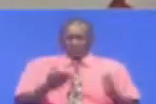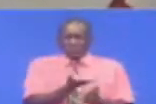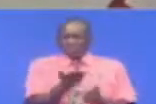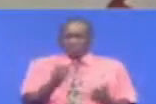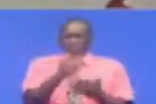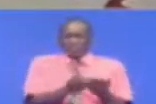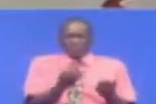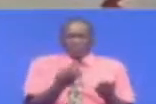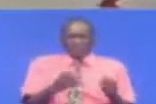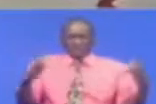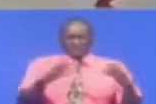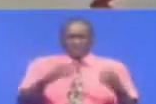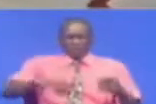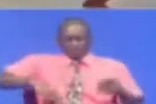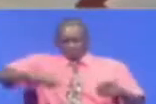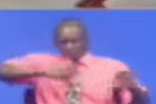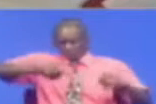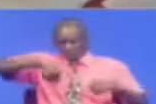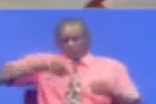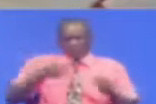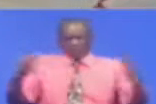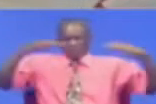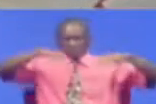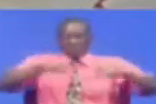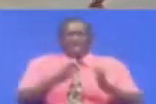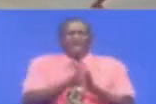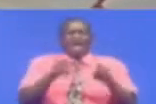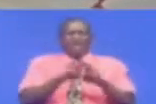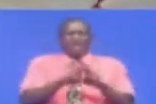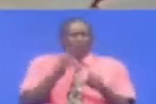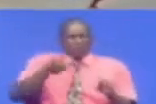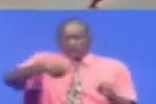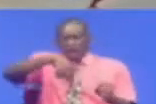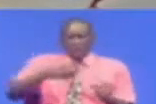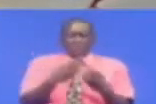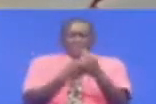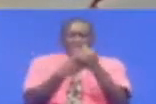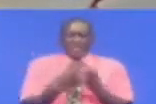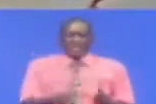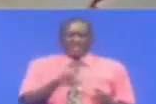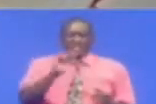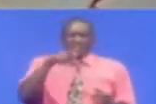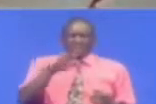of our suppliers for this conference. And to our esteemed partners,